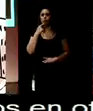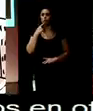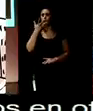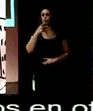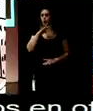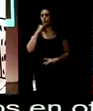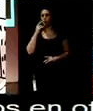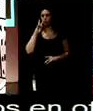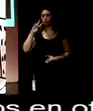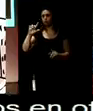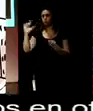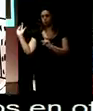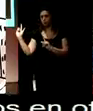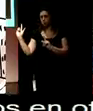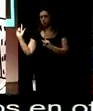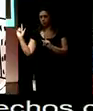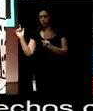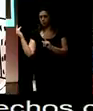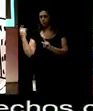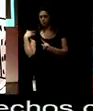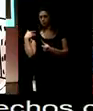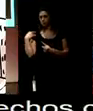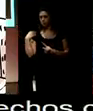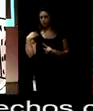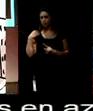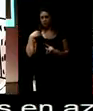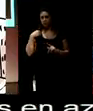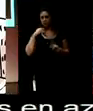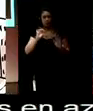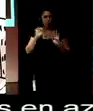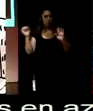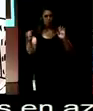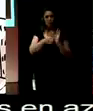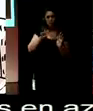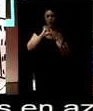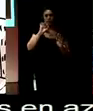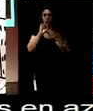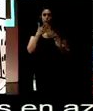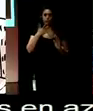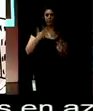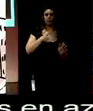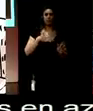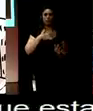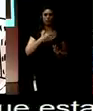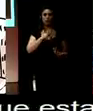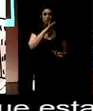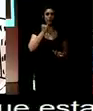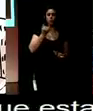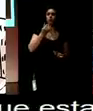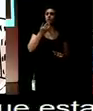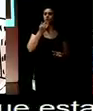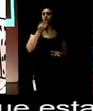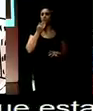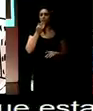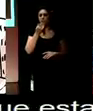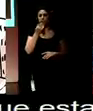those that were satisfied totally or partially, and then the red part is those that were partially or totally